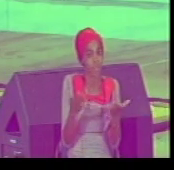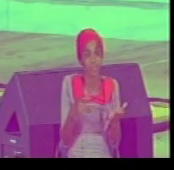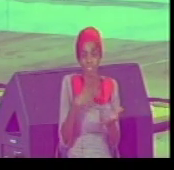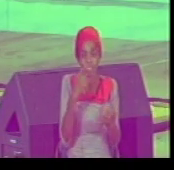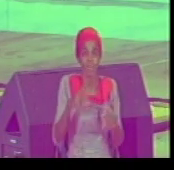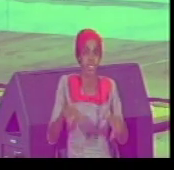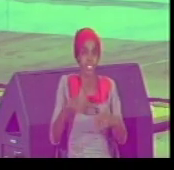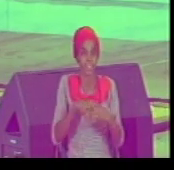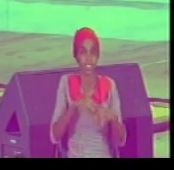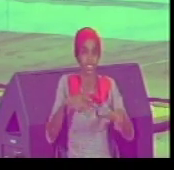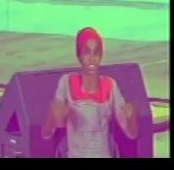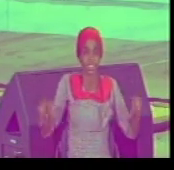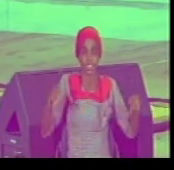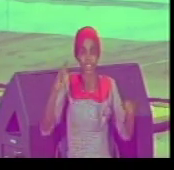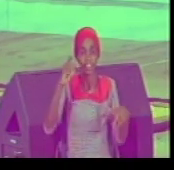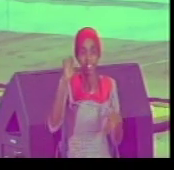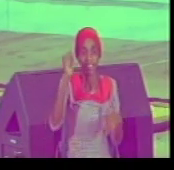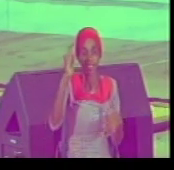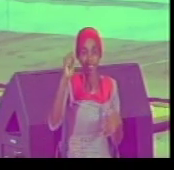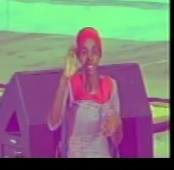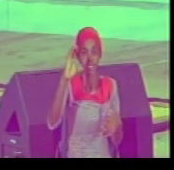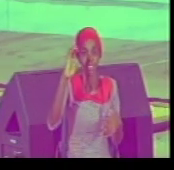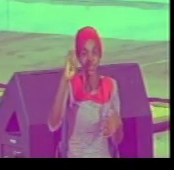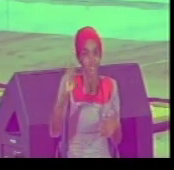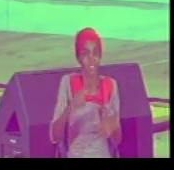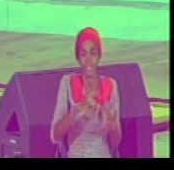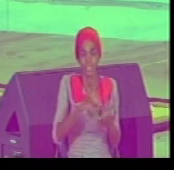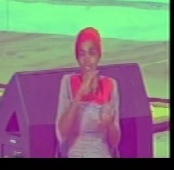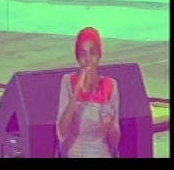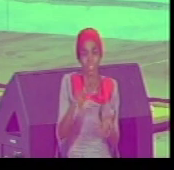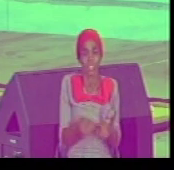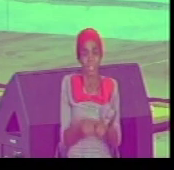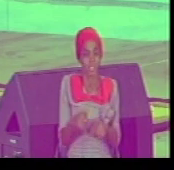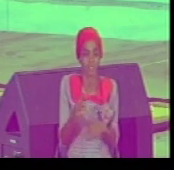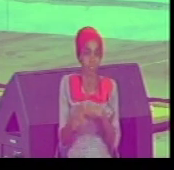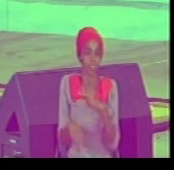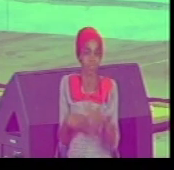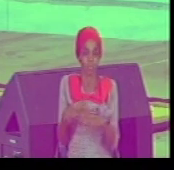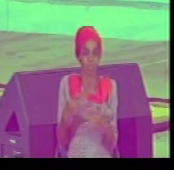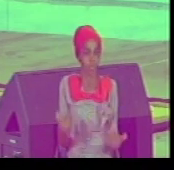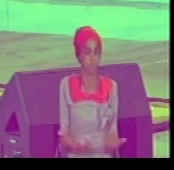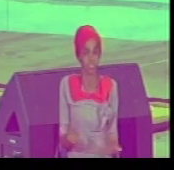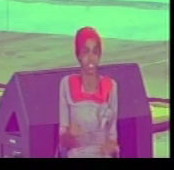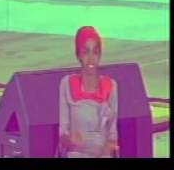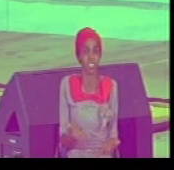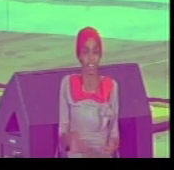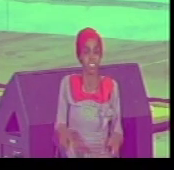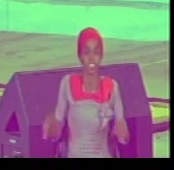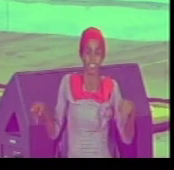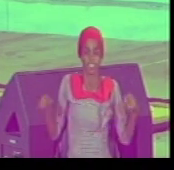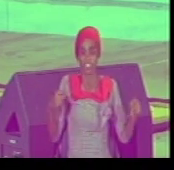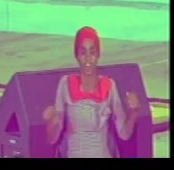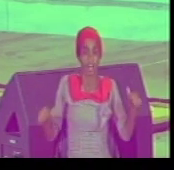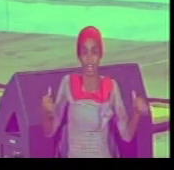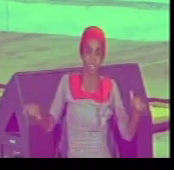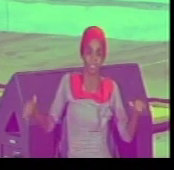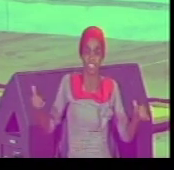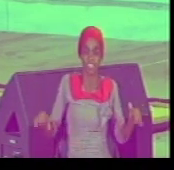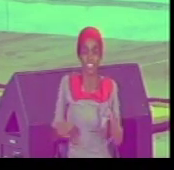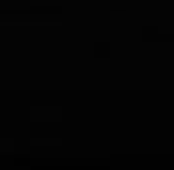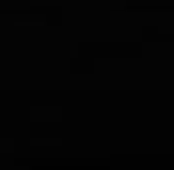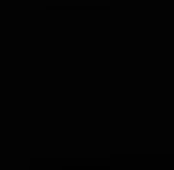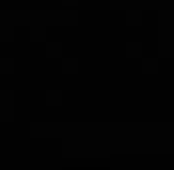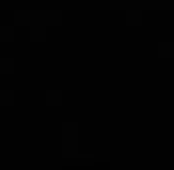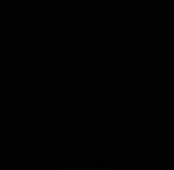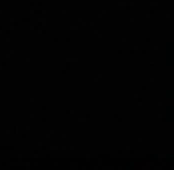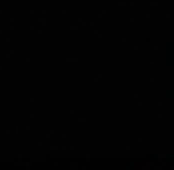dance, it's not the modern day dancing. The modern day dancing had not come at that time when this was written. In